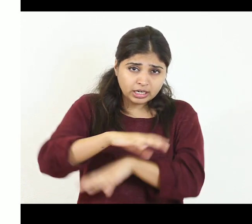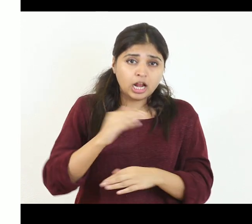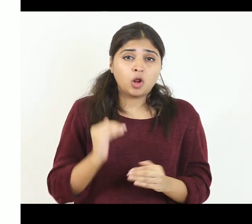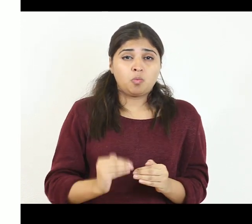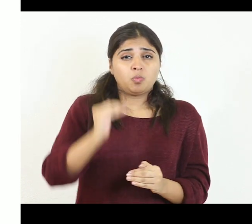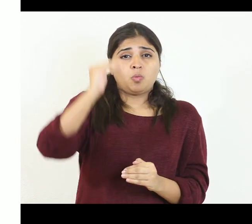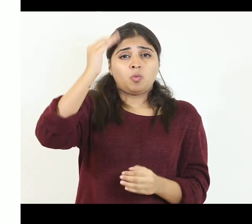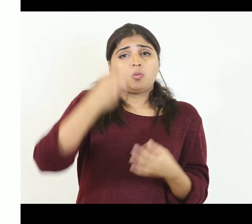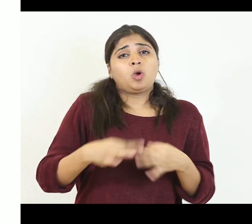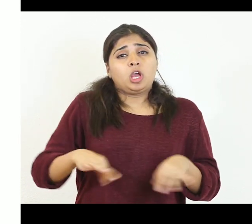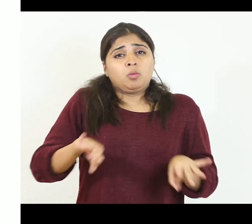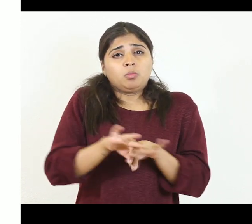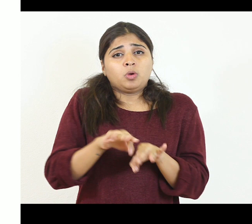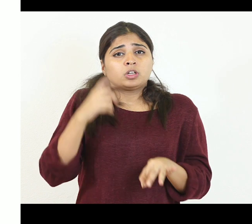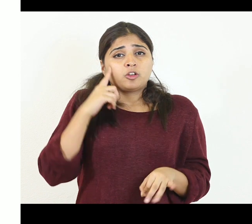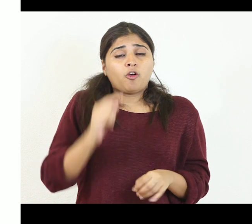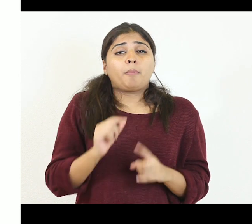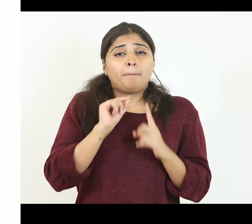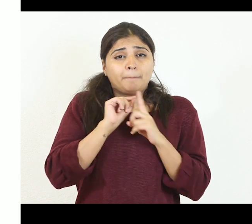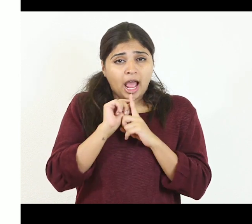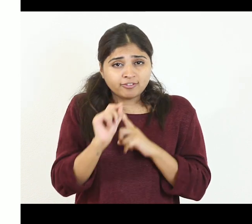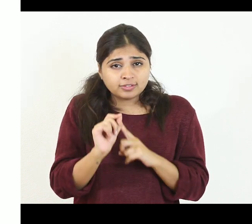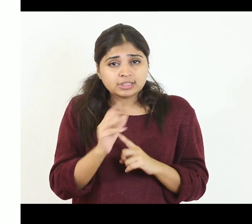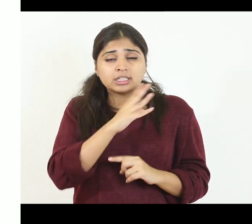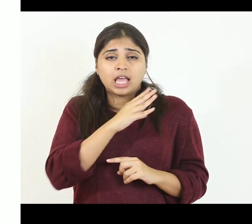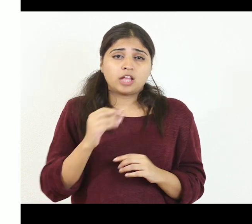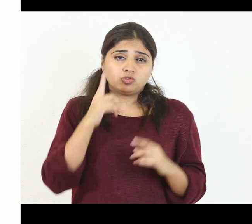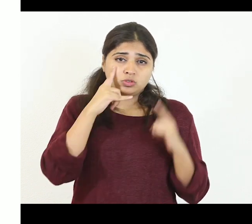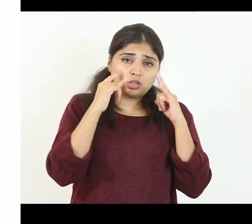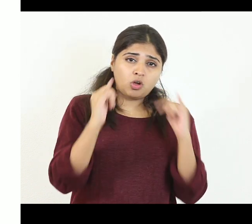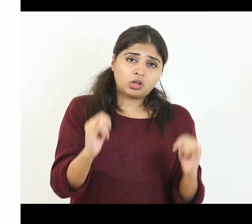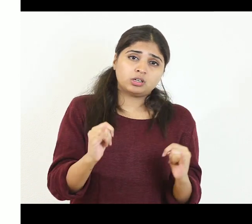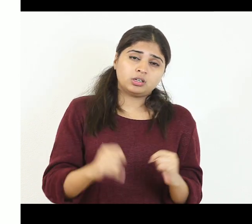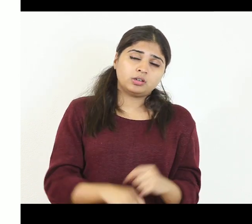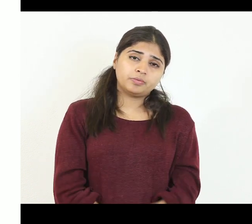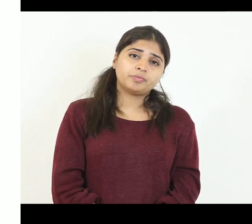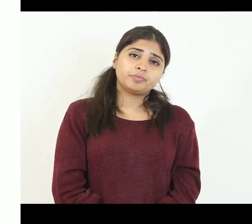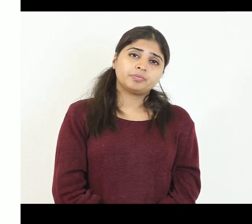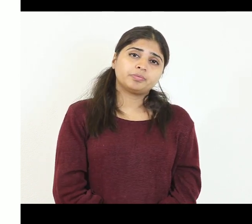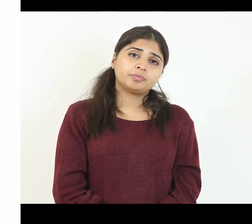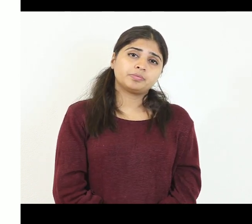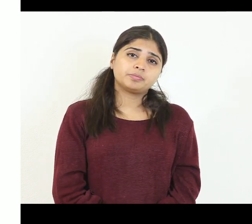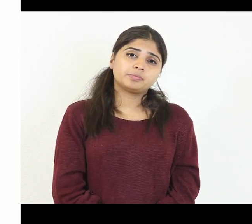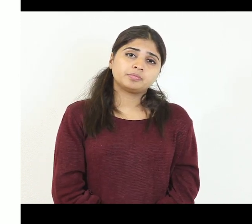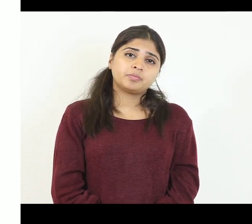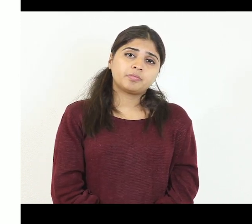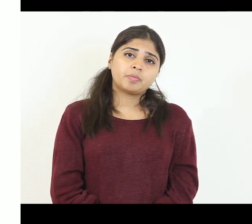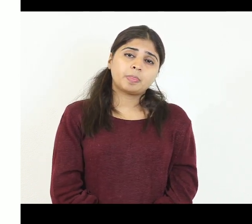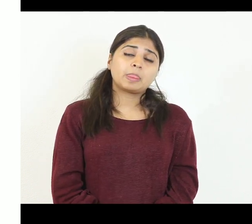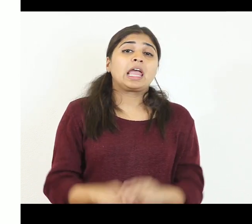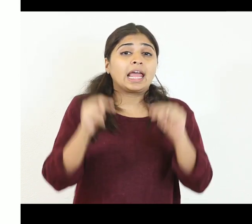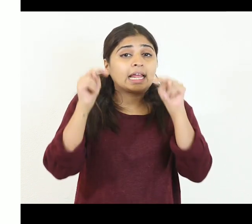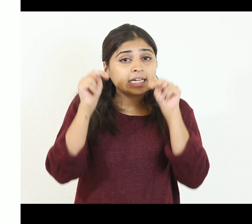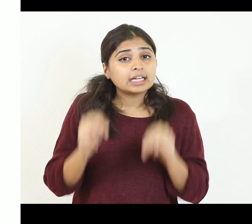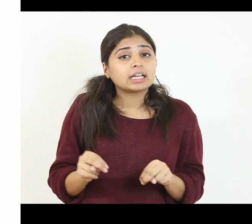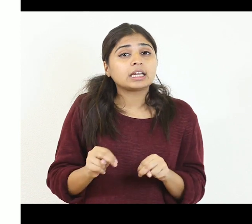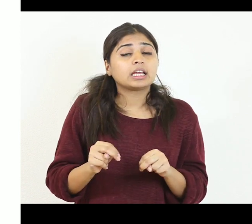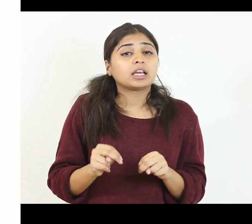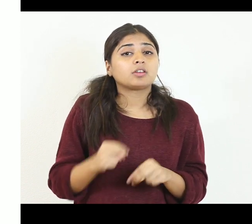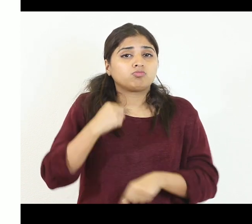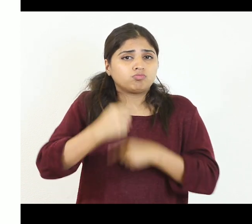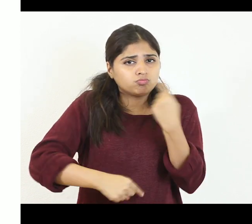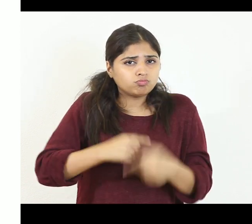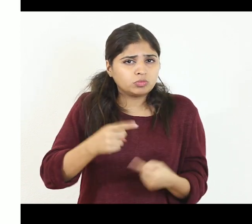increasing importance of data integrity, privacy, and security. The need to continuously audit